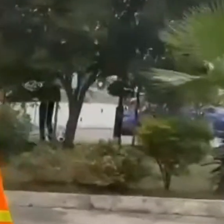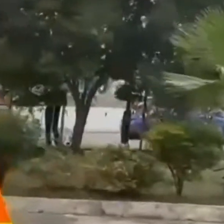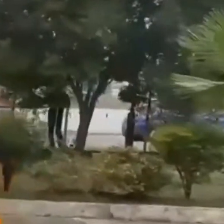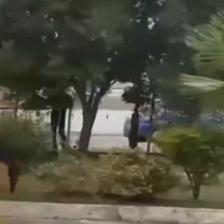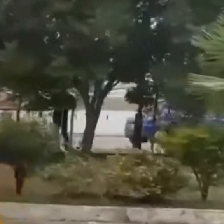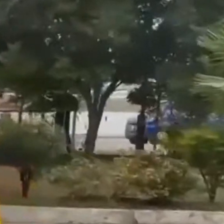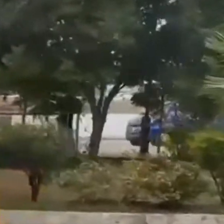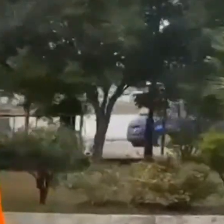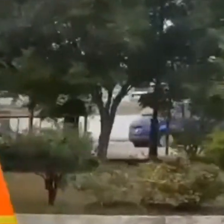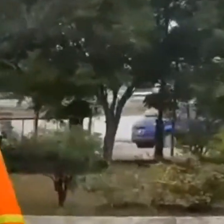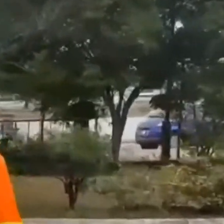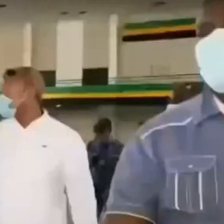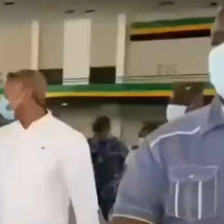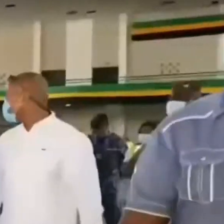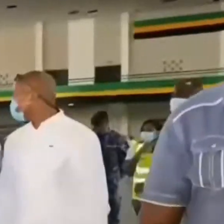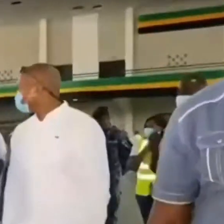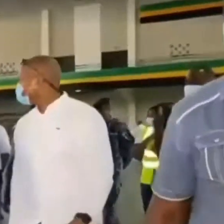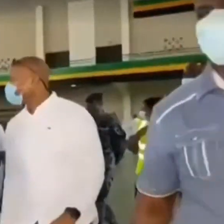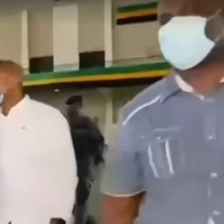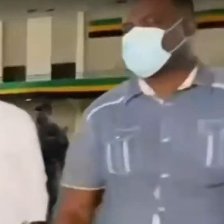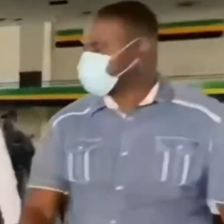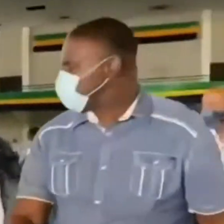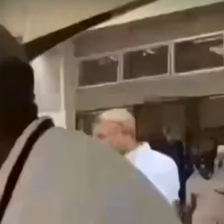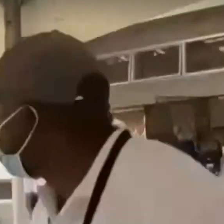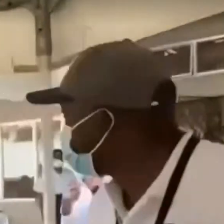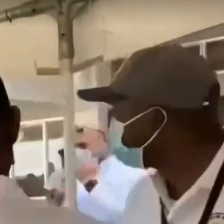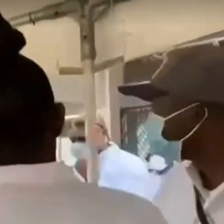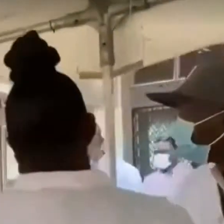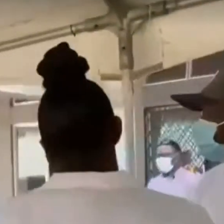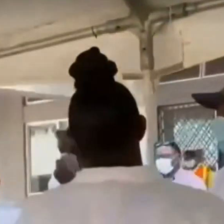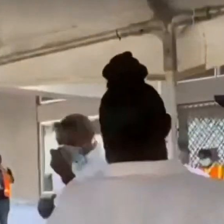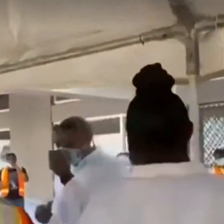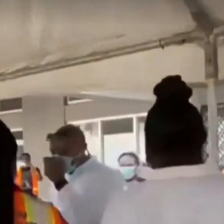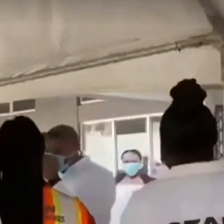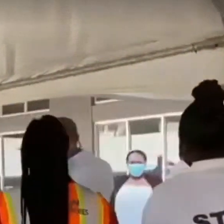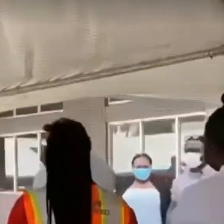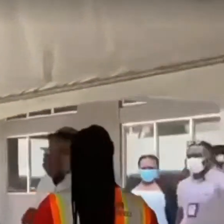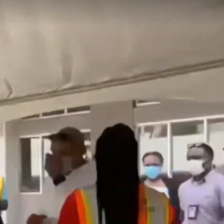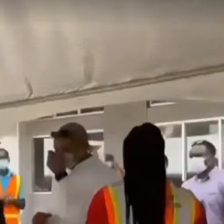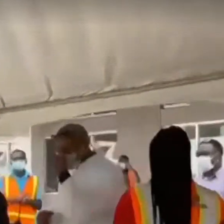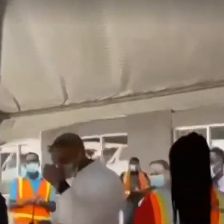joy, thank you for pain. It's a beautiful day.